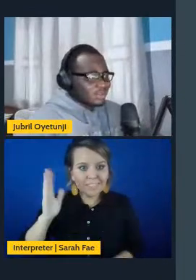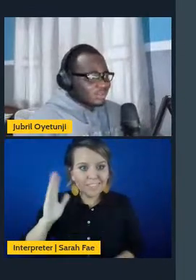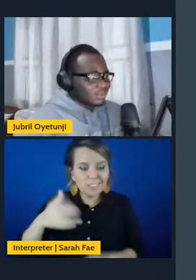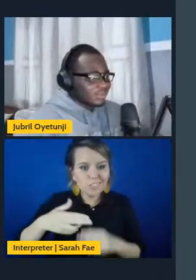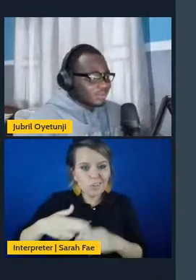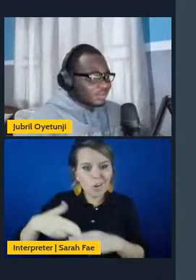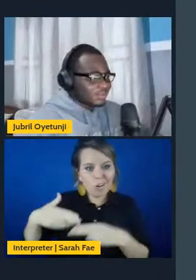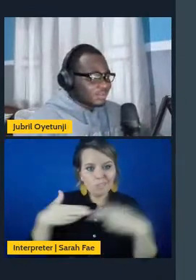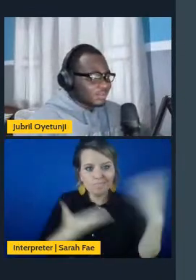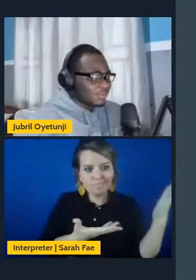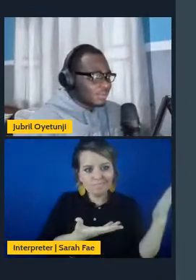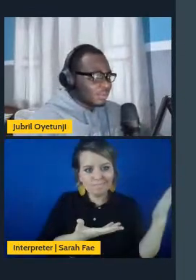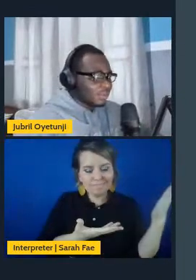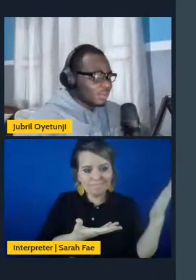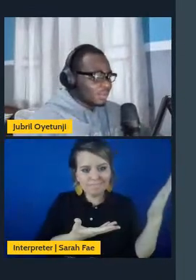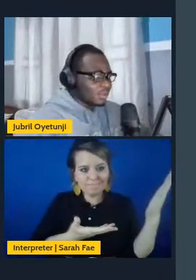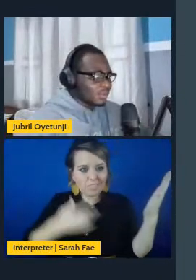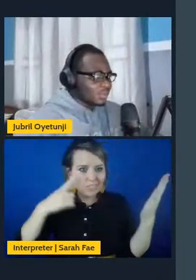Adoption."